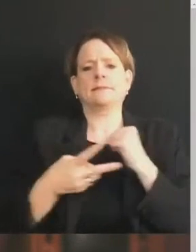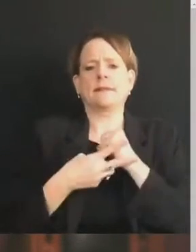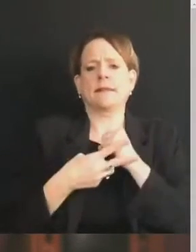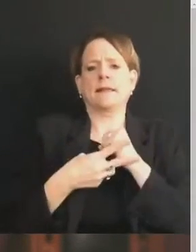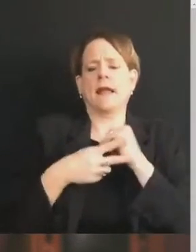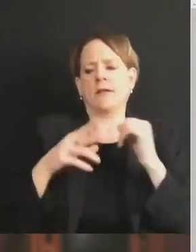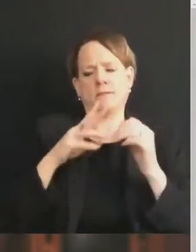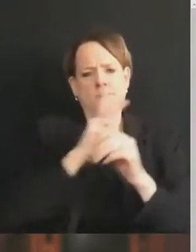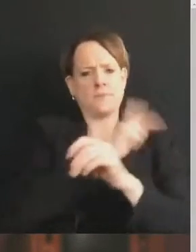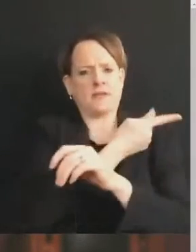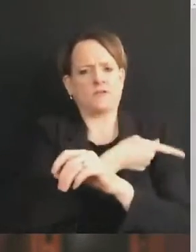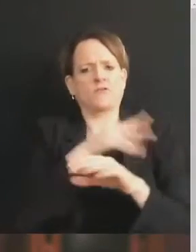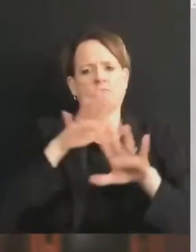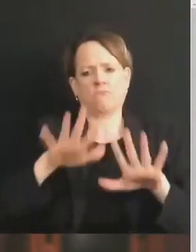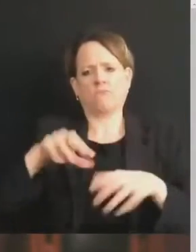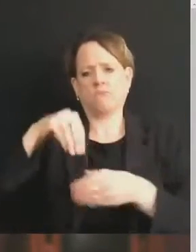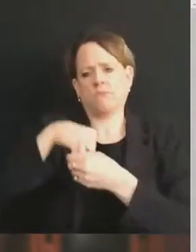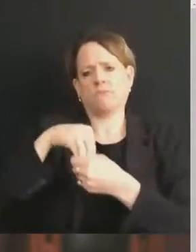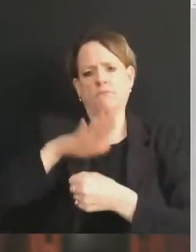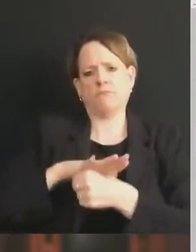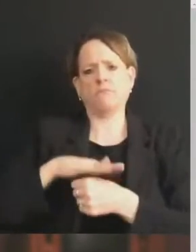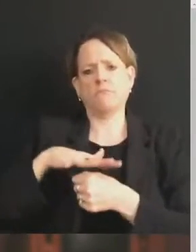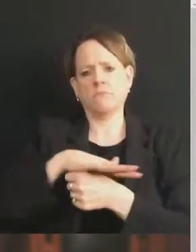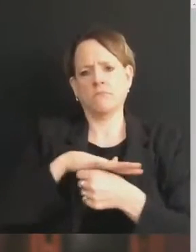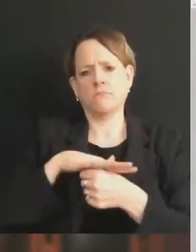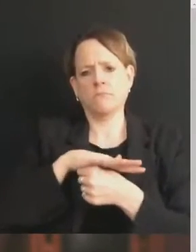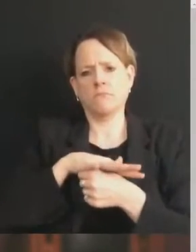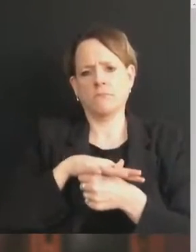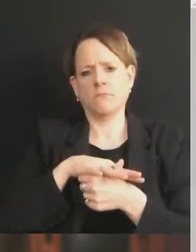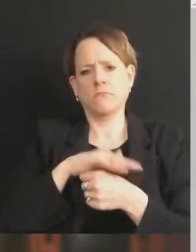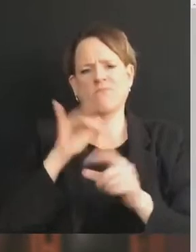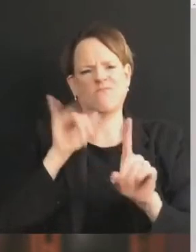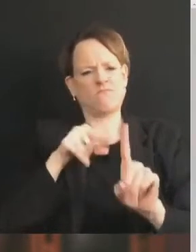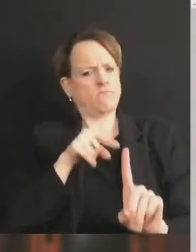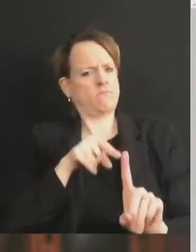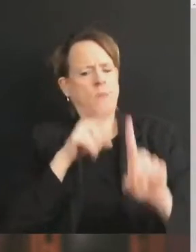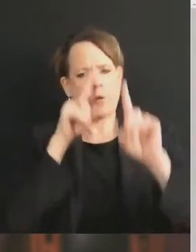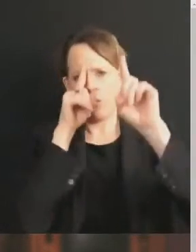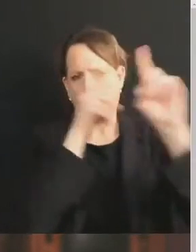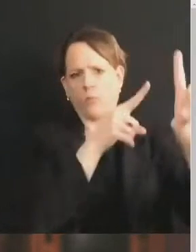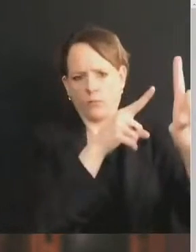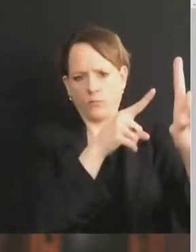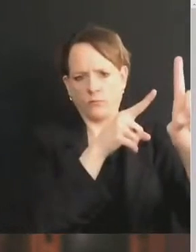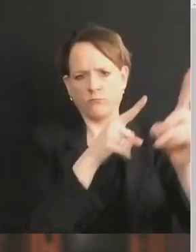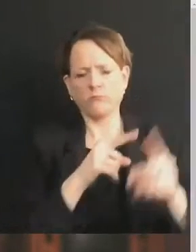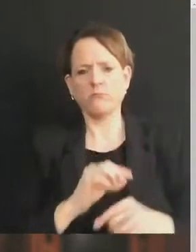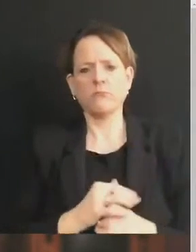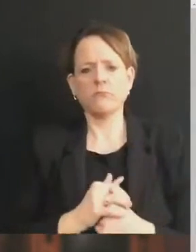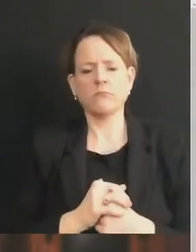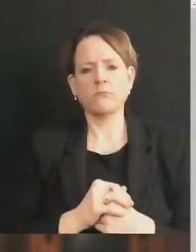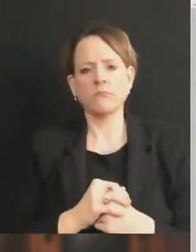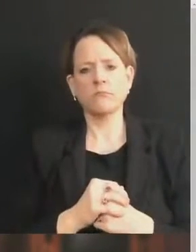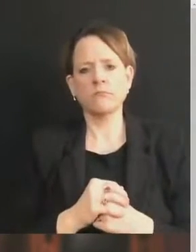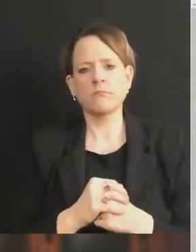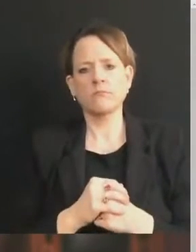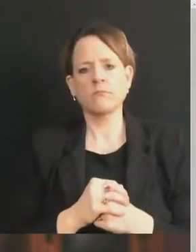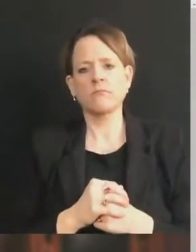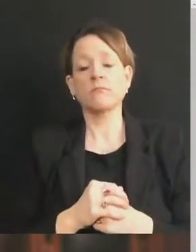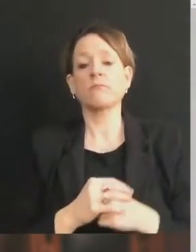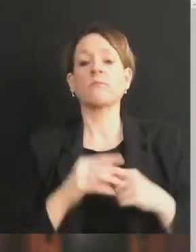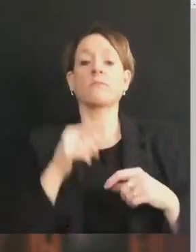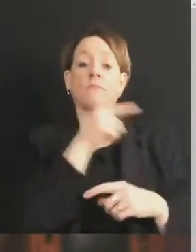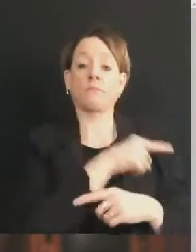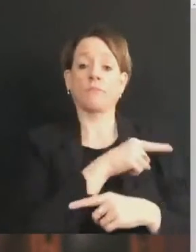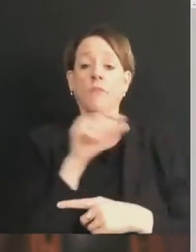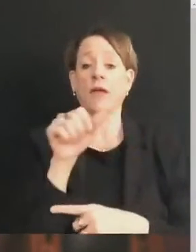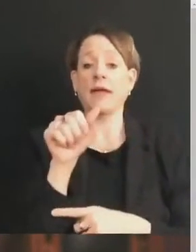surge planning is all about. And the alternate care facility is able to take lower acuity patients.